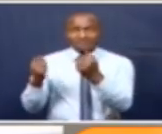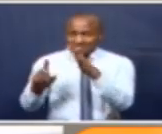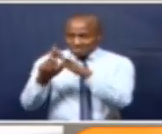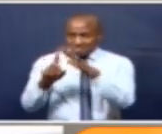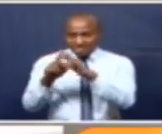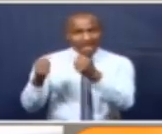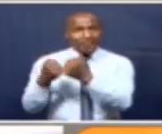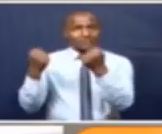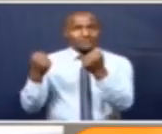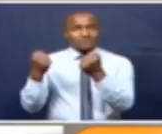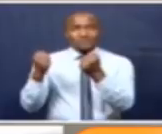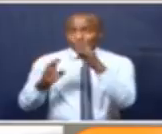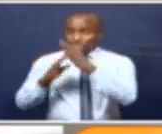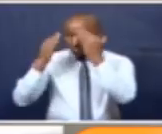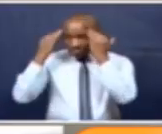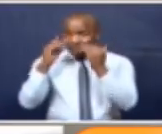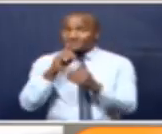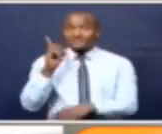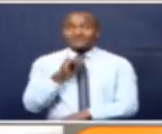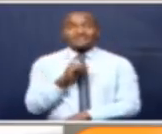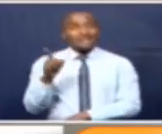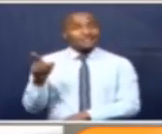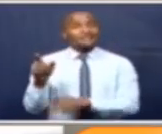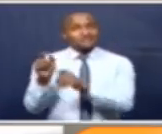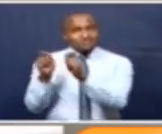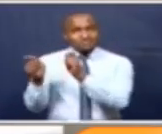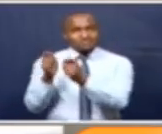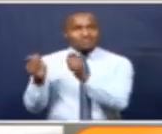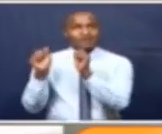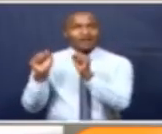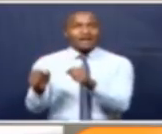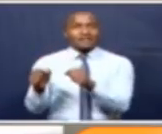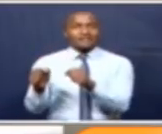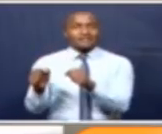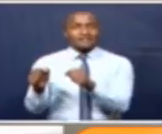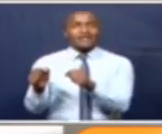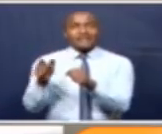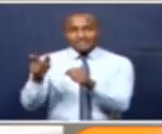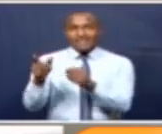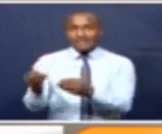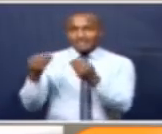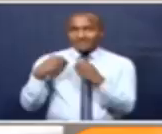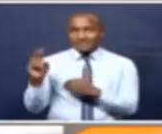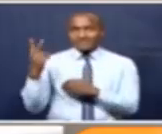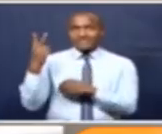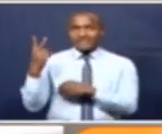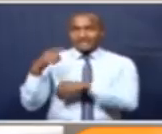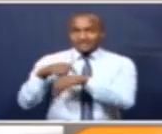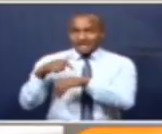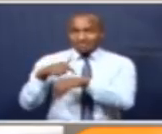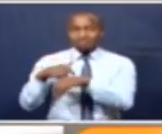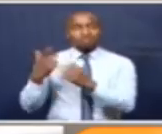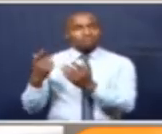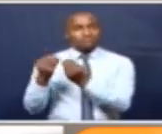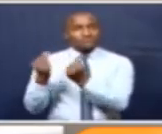as the Supreme Court said, these are things that we could have been able to fix. These are things that we had been given a second chance by the Kenyan people to be able to